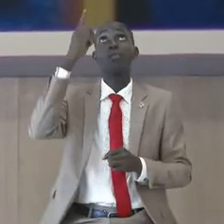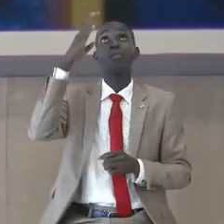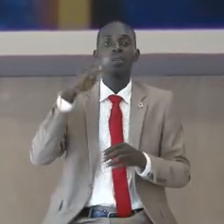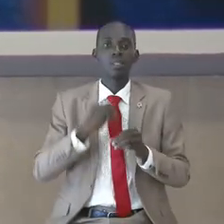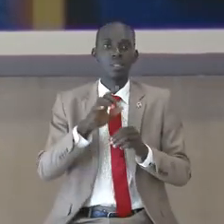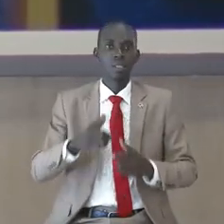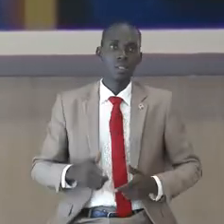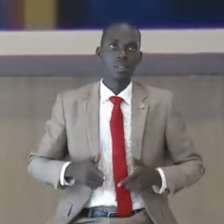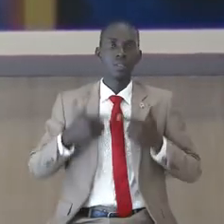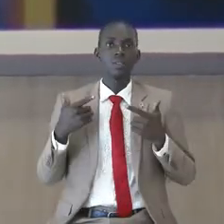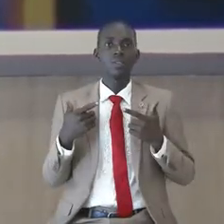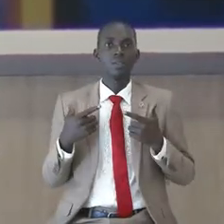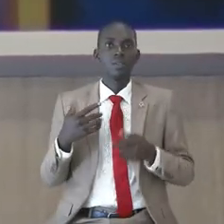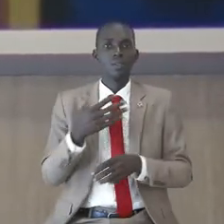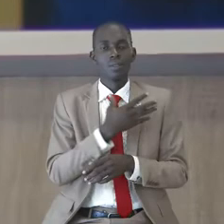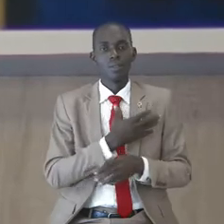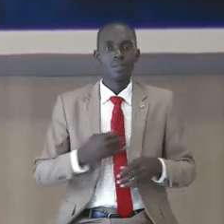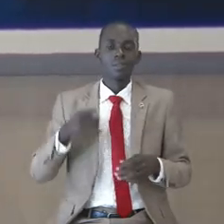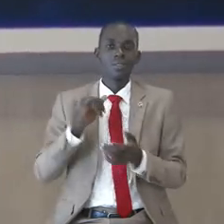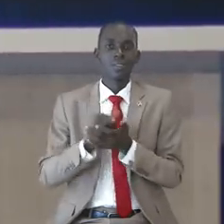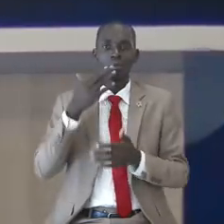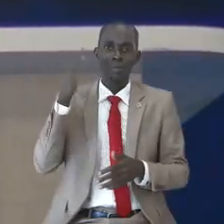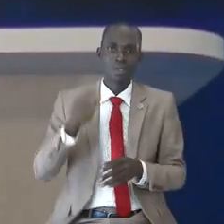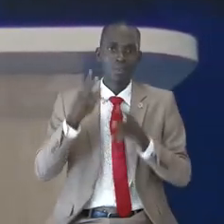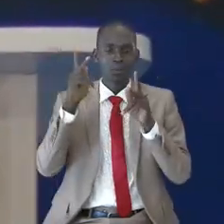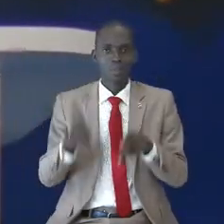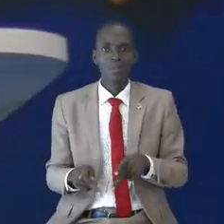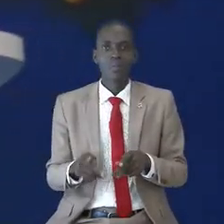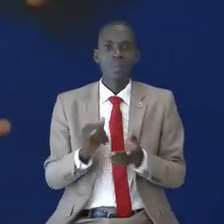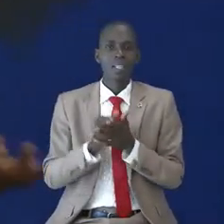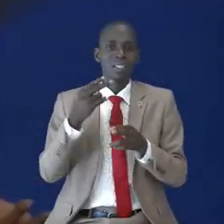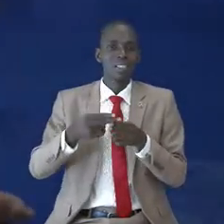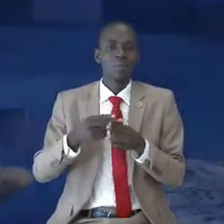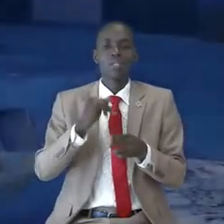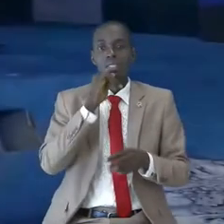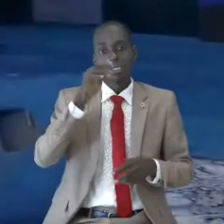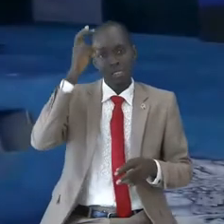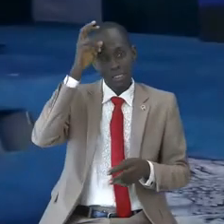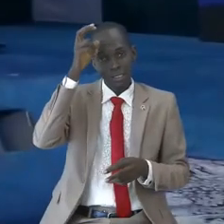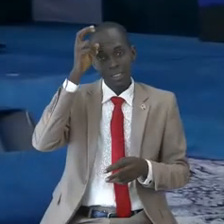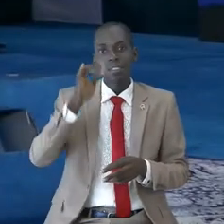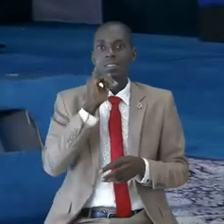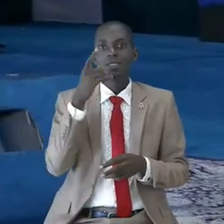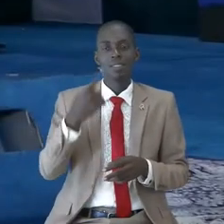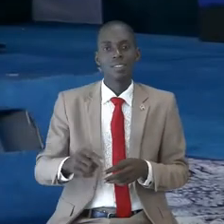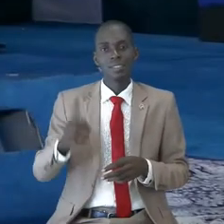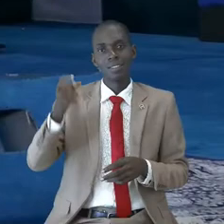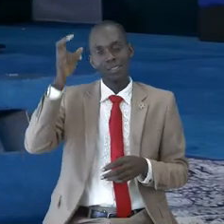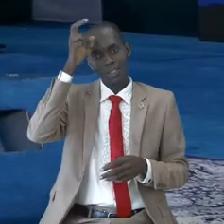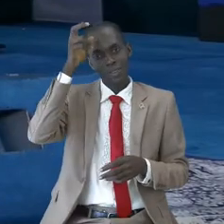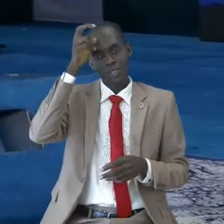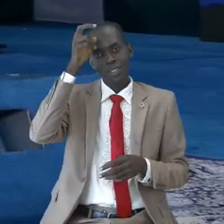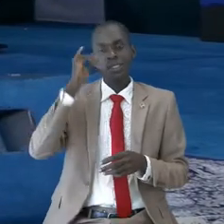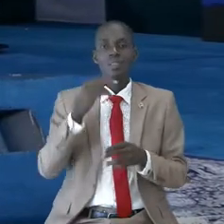Keepeth himself. And that wicked one, his name is Satan, his name is the devil, his